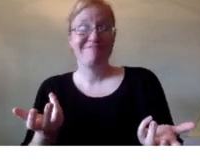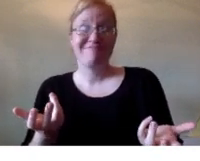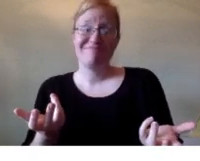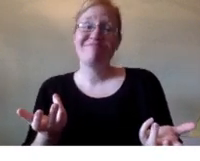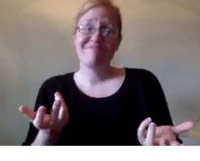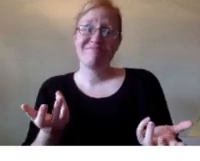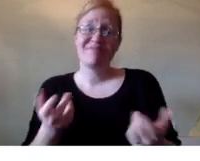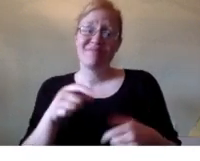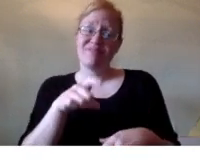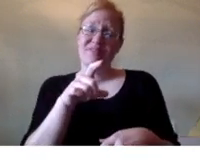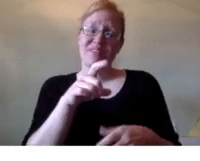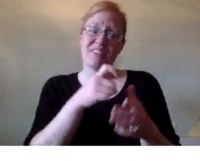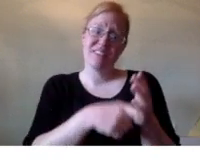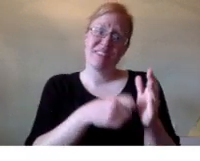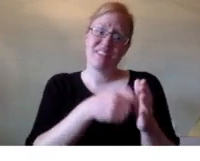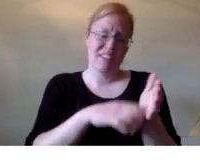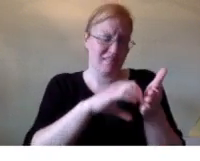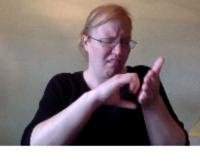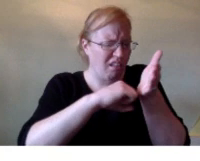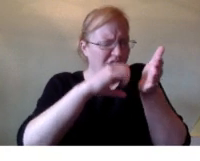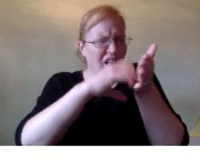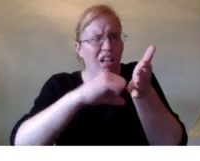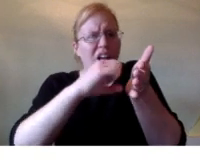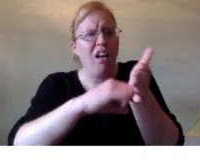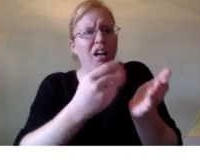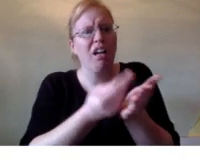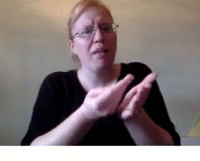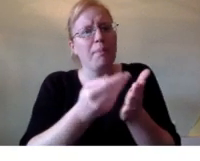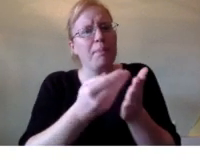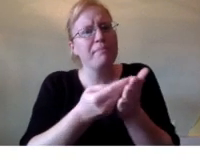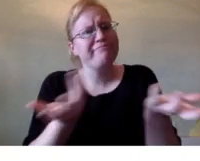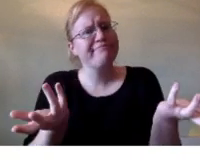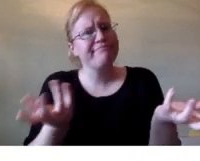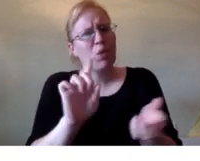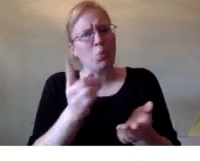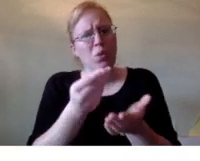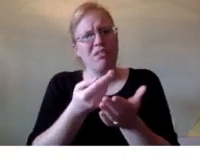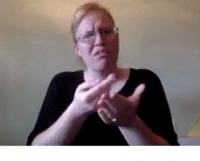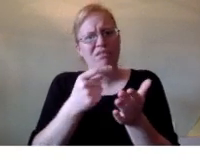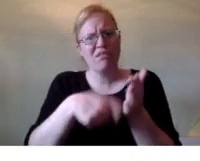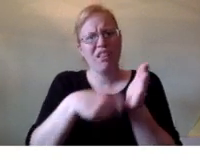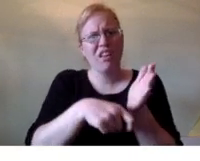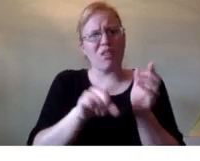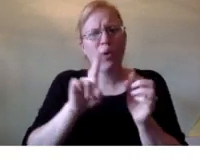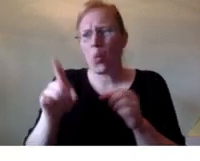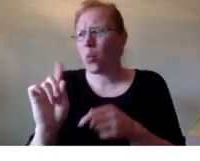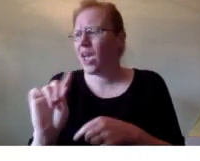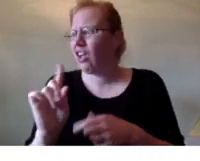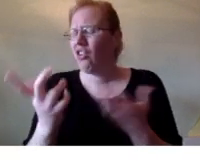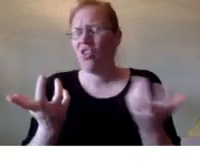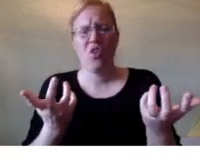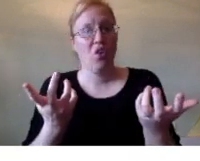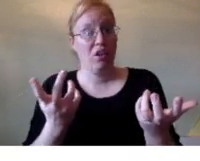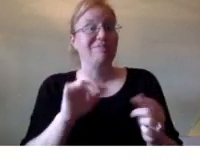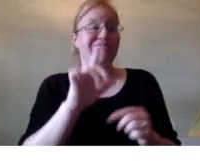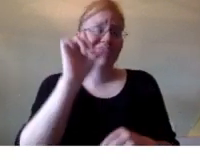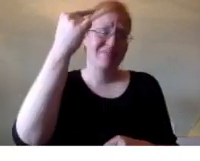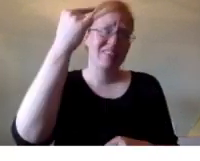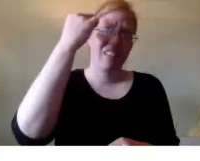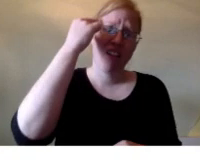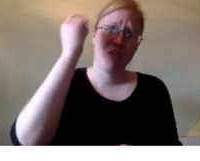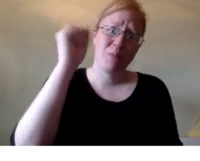Yeah, the taxes got taken out of her paycheck. Where did those taxes go? To the government.